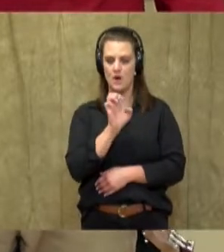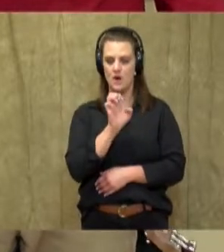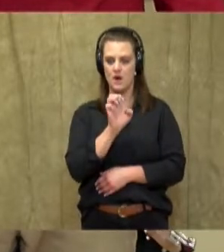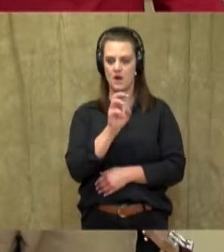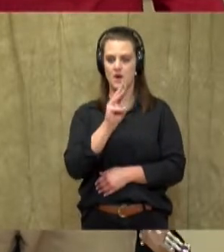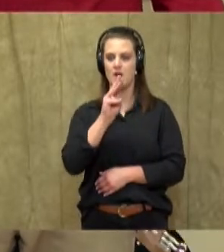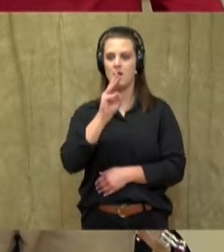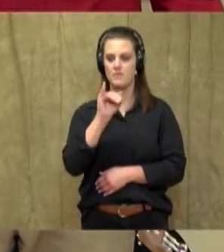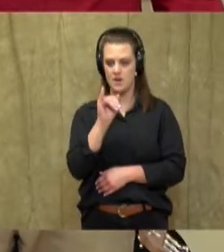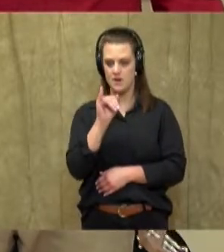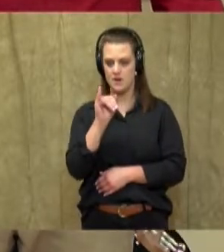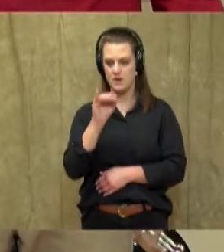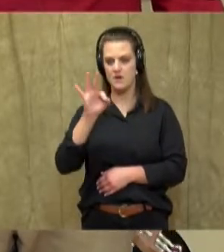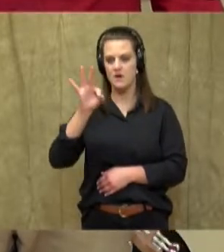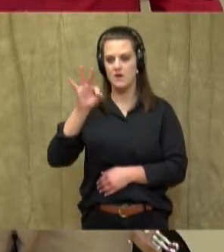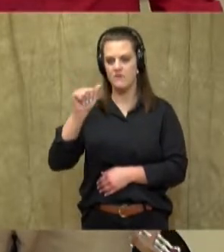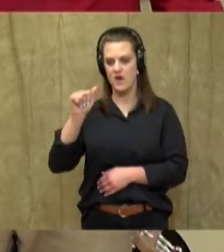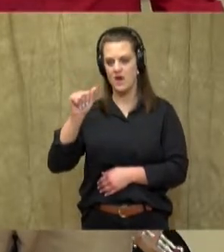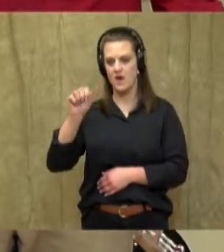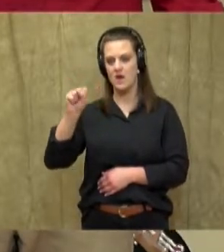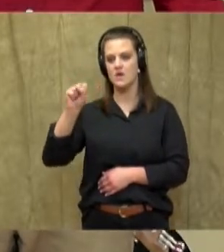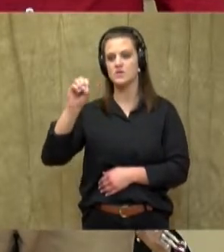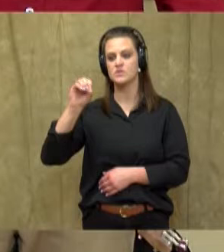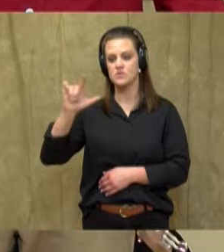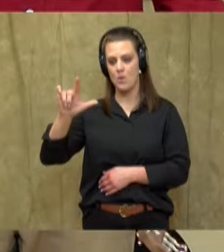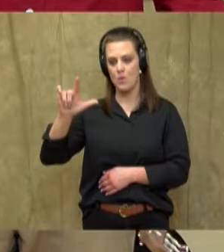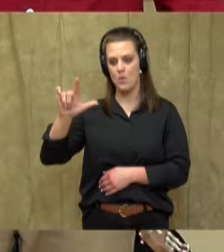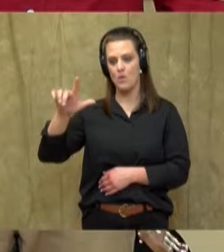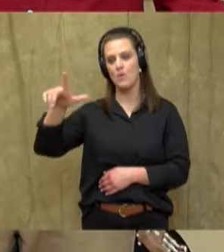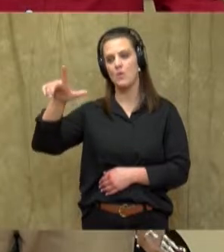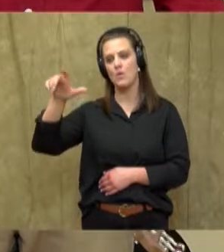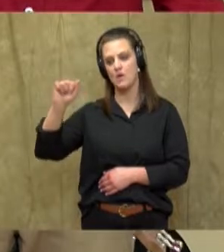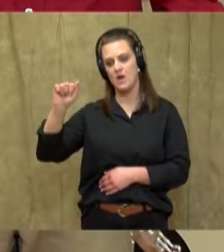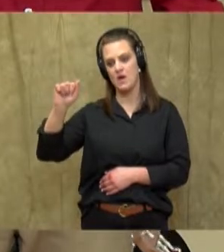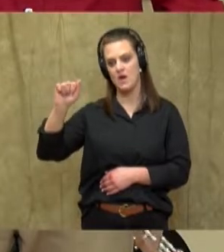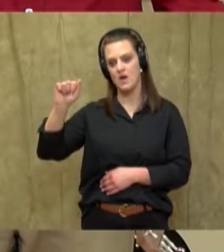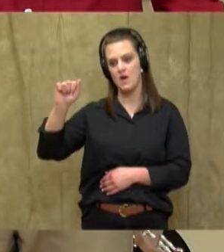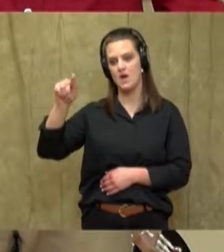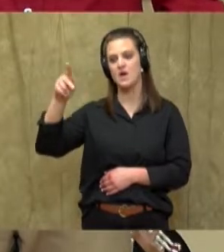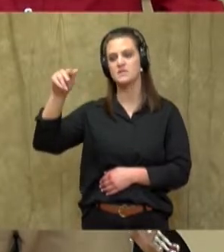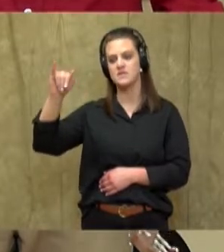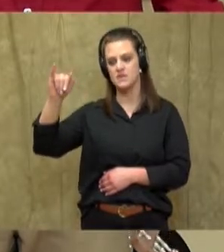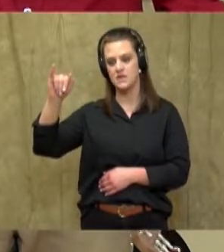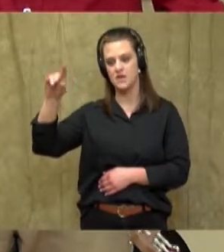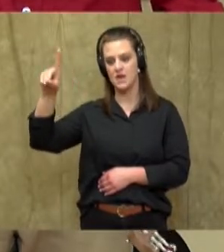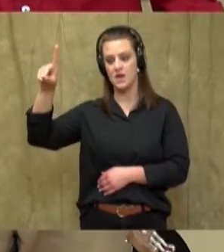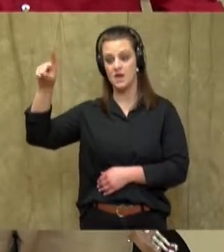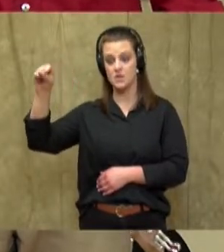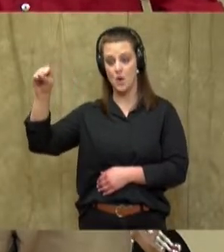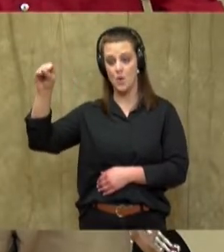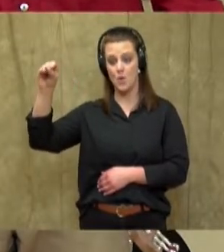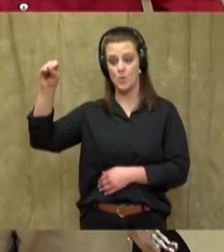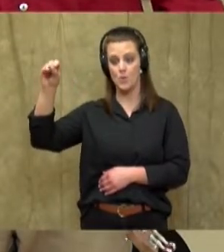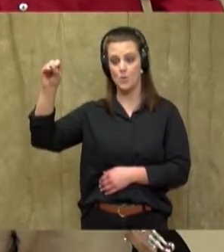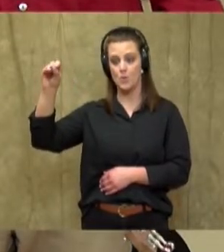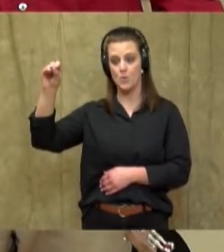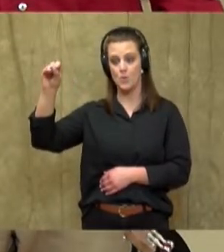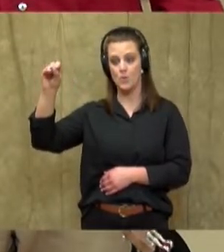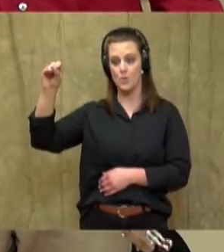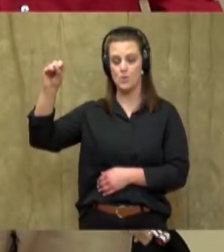Do, re, mi, fa, sol, la, ti,